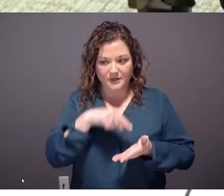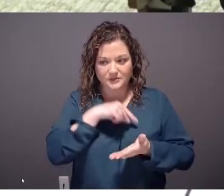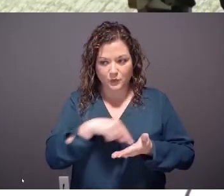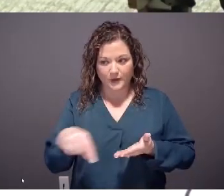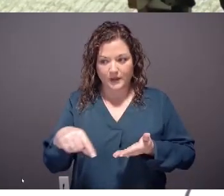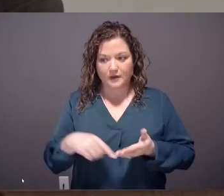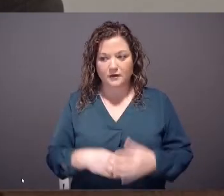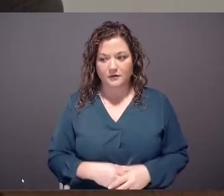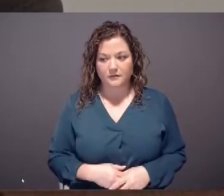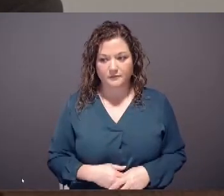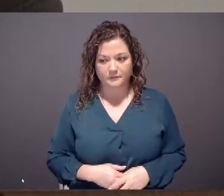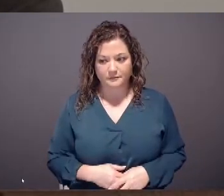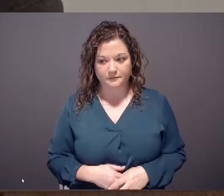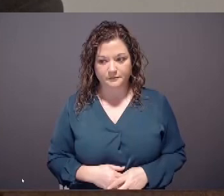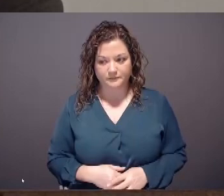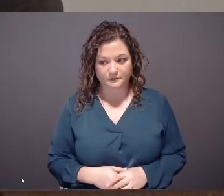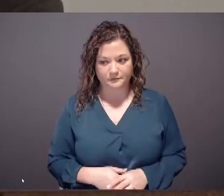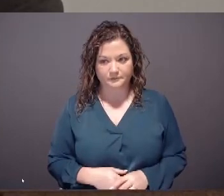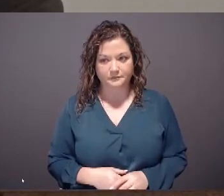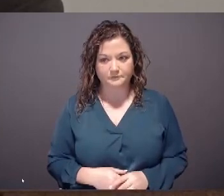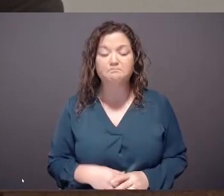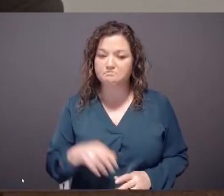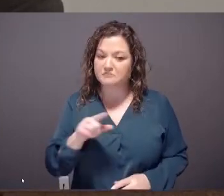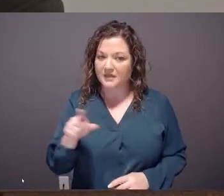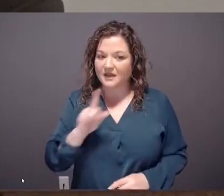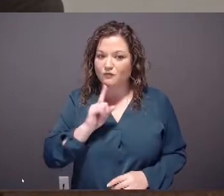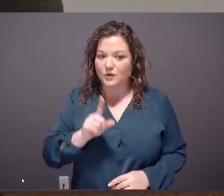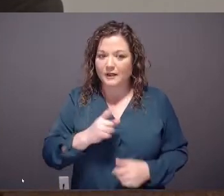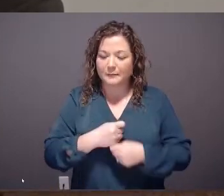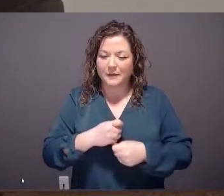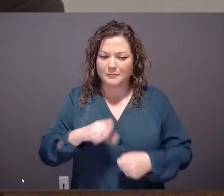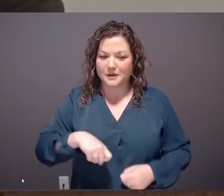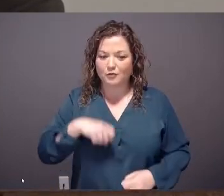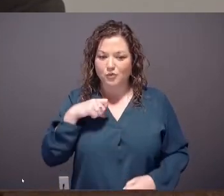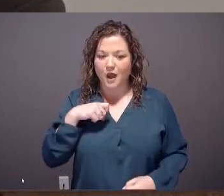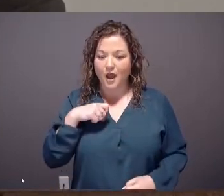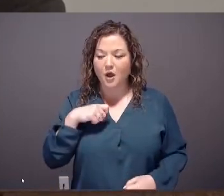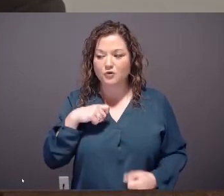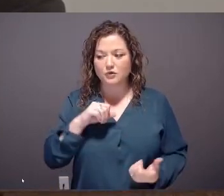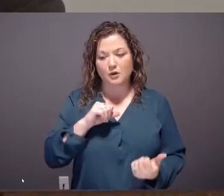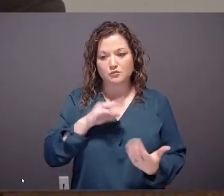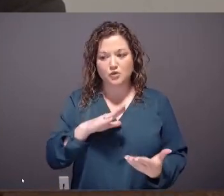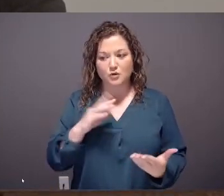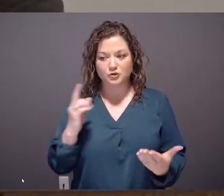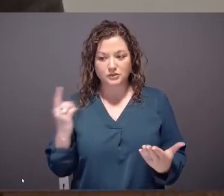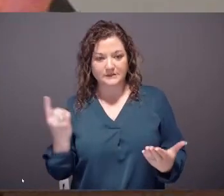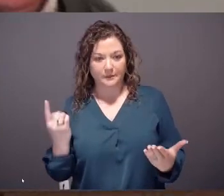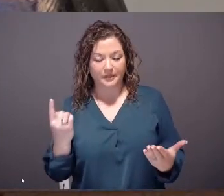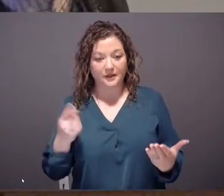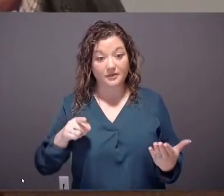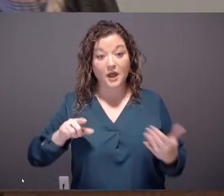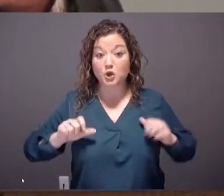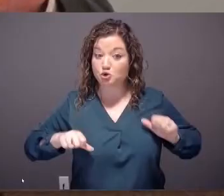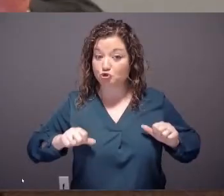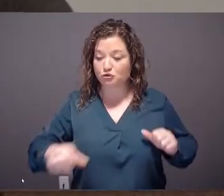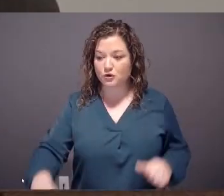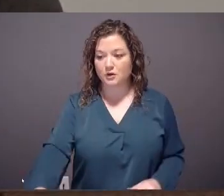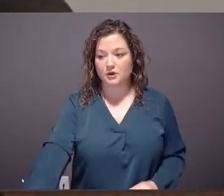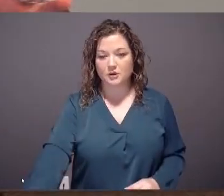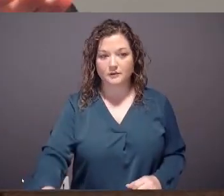have really made me proud in the way they've approached something that could have gone, and still I guess could